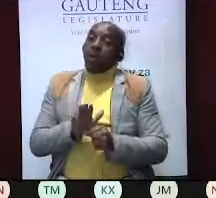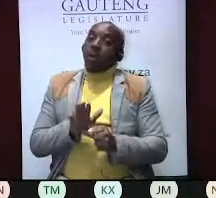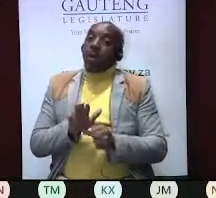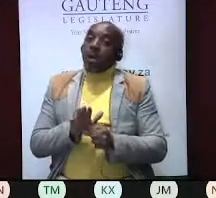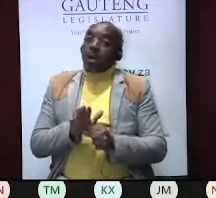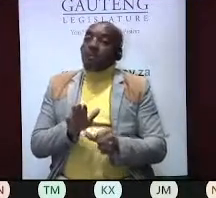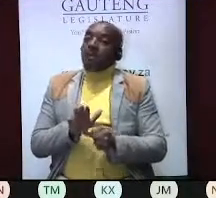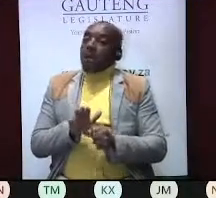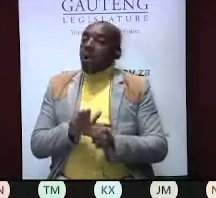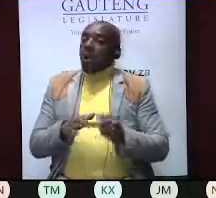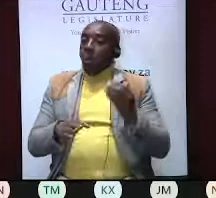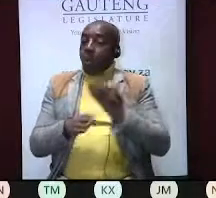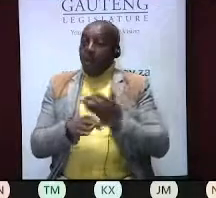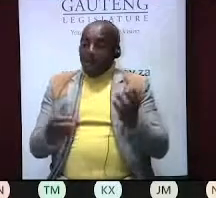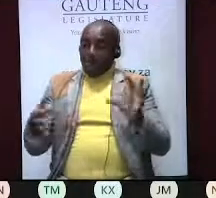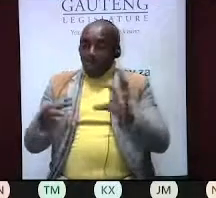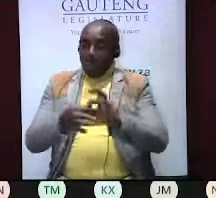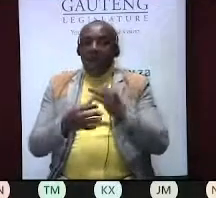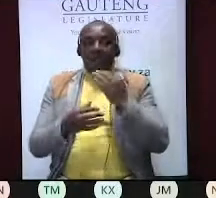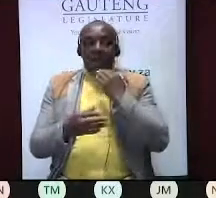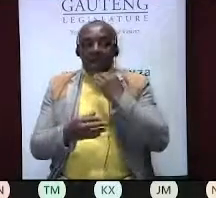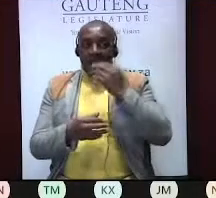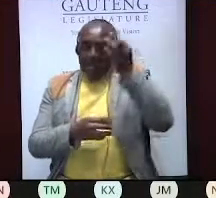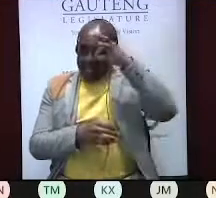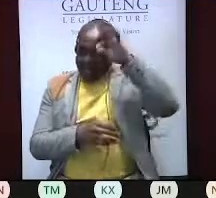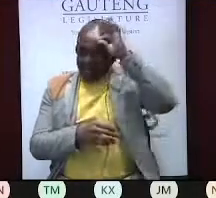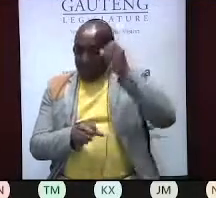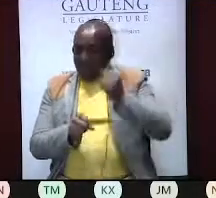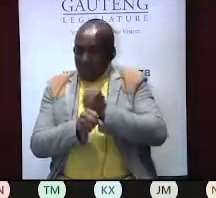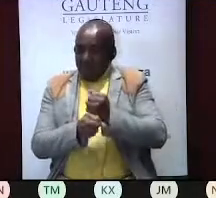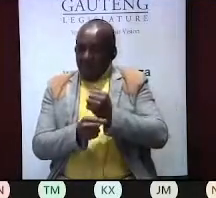that we work together with government to ensure that